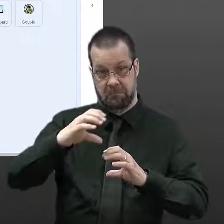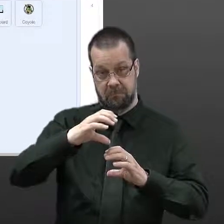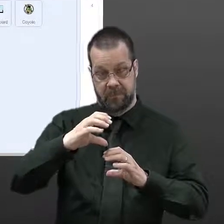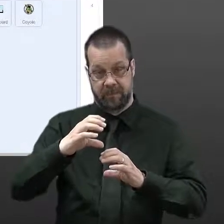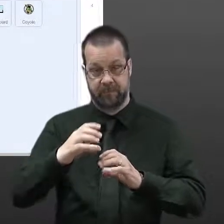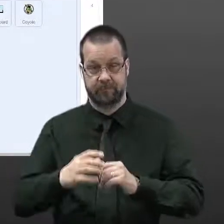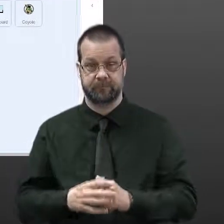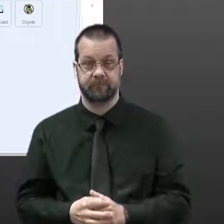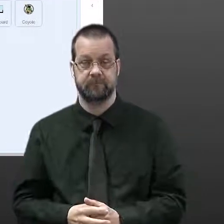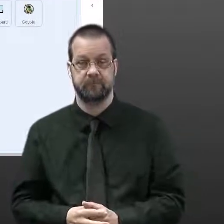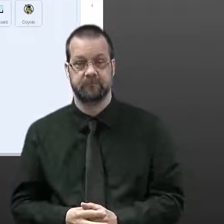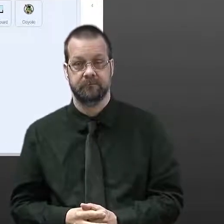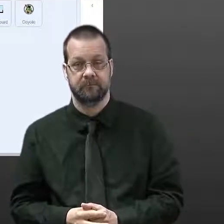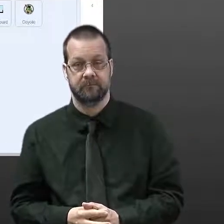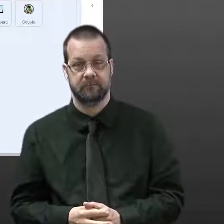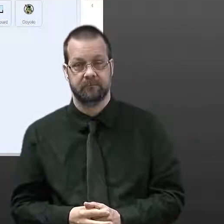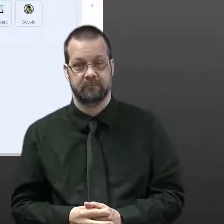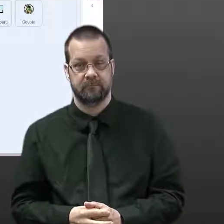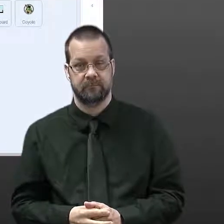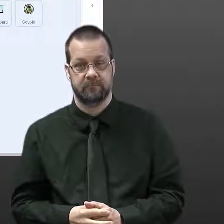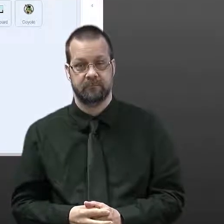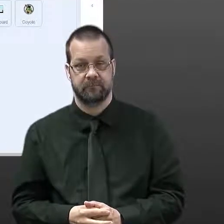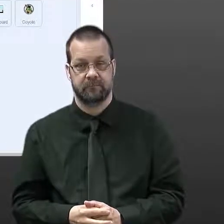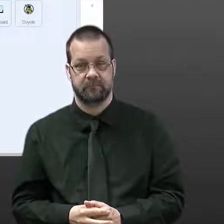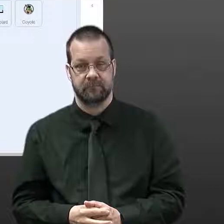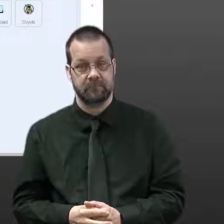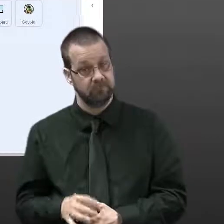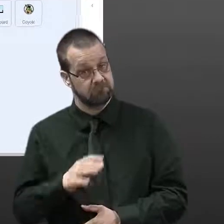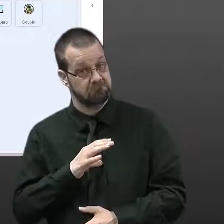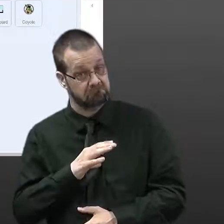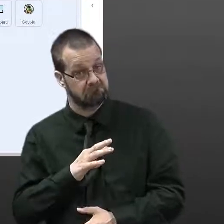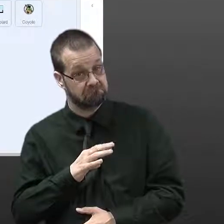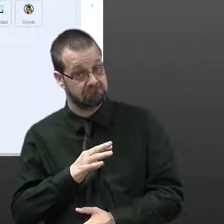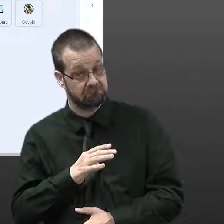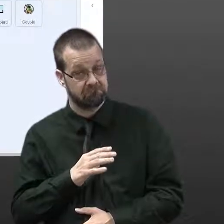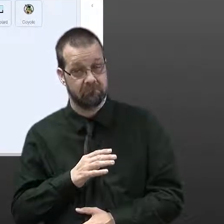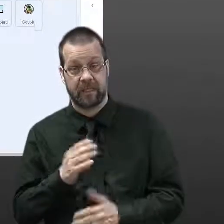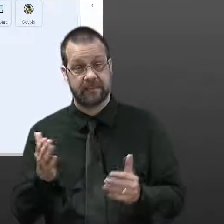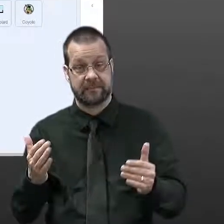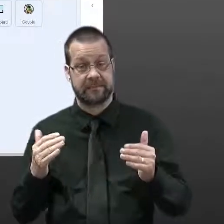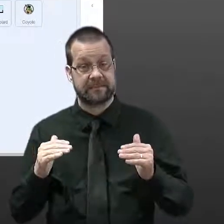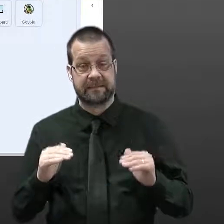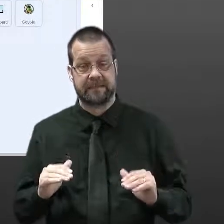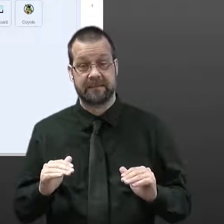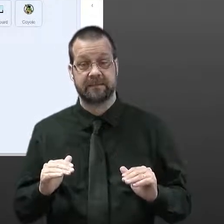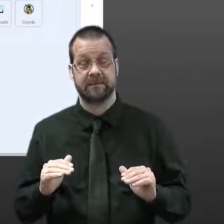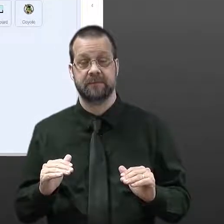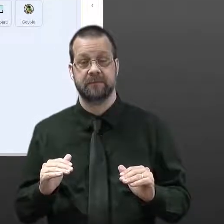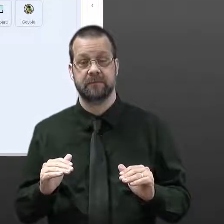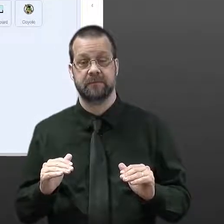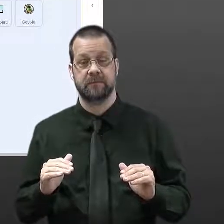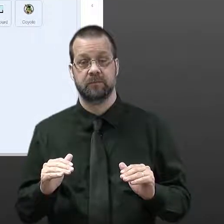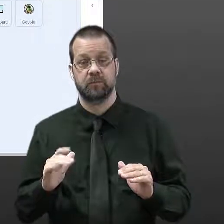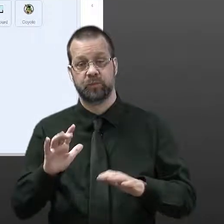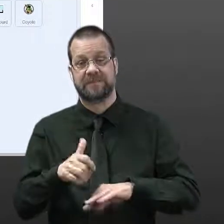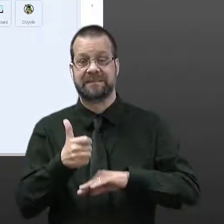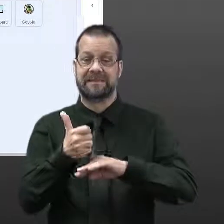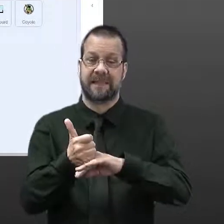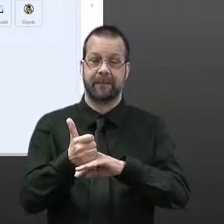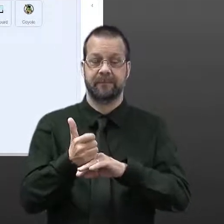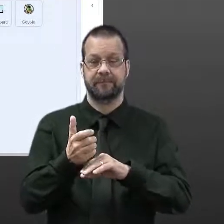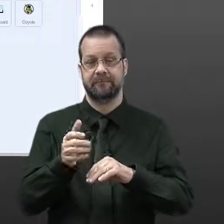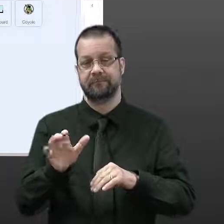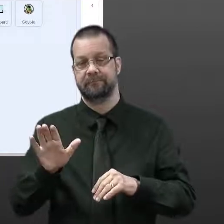ball and rotate it sort of around your Coyote sprite. Pretty cool. So the next thing that we're going to